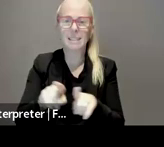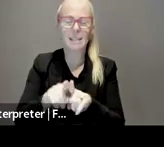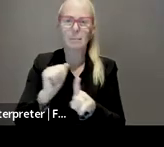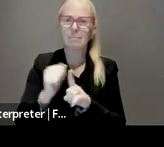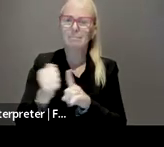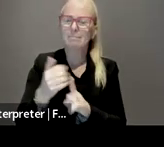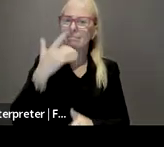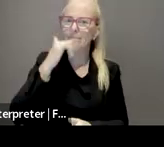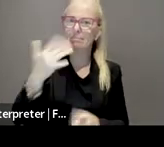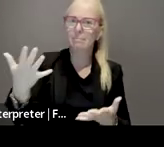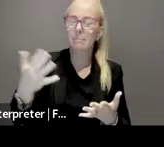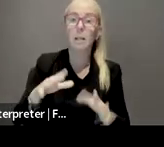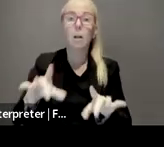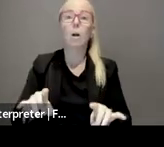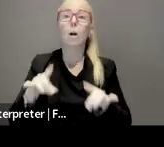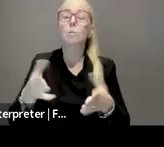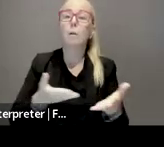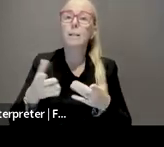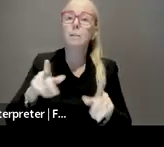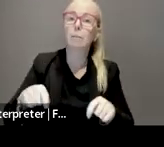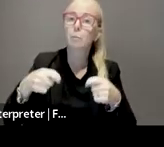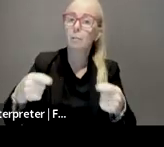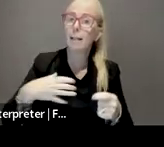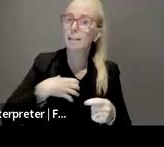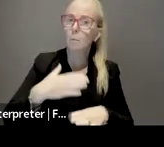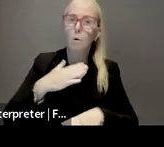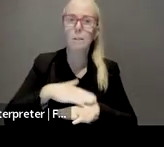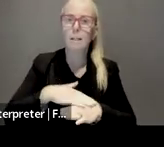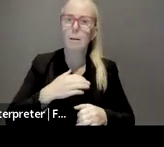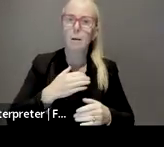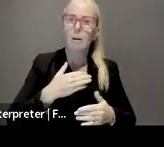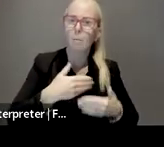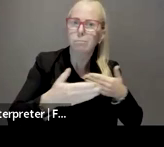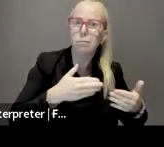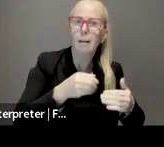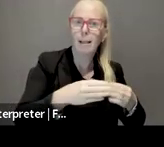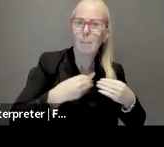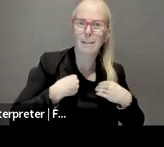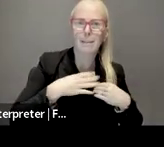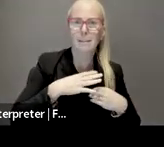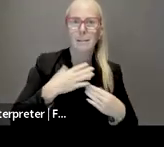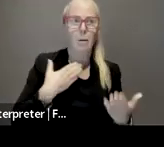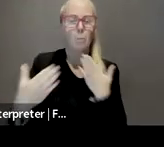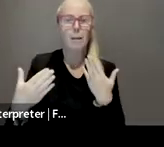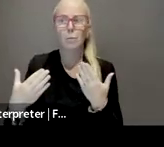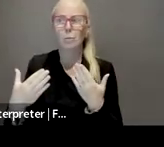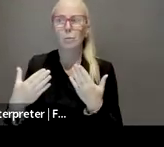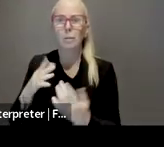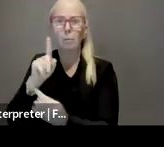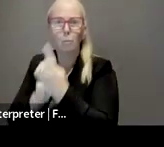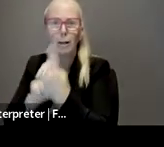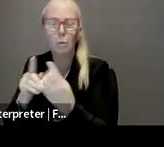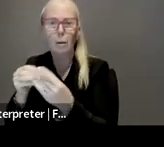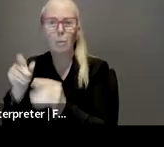Australian service providers spend more time on running their businesses than with their clients and participants. They have a lot of paperwork and reporting